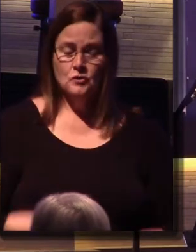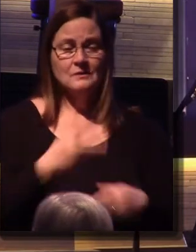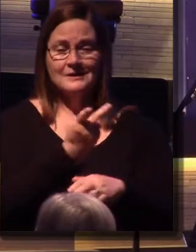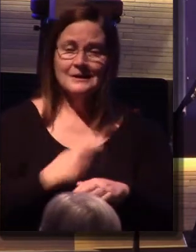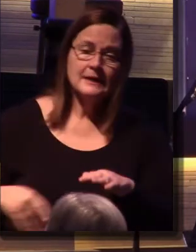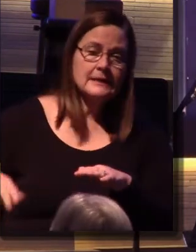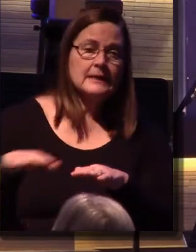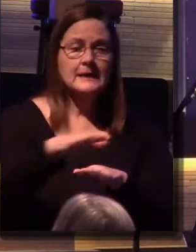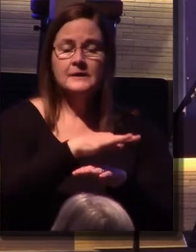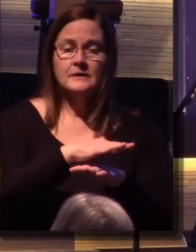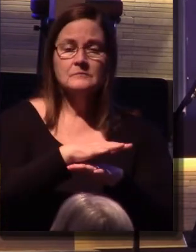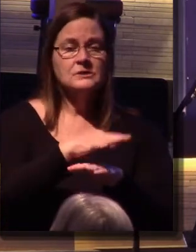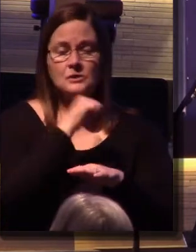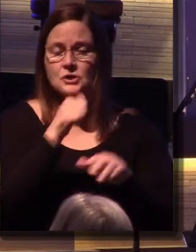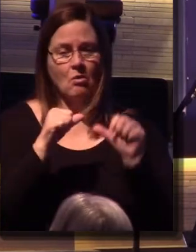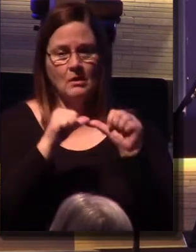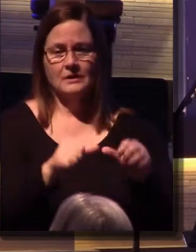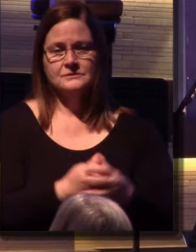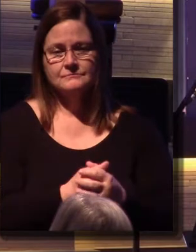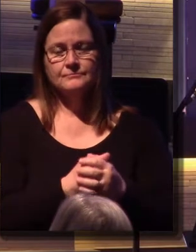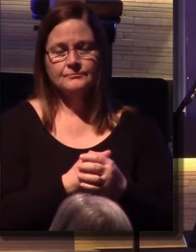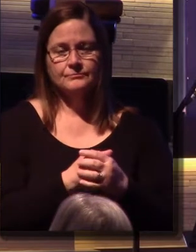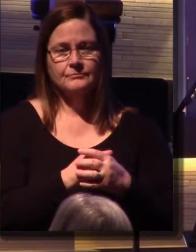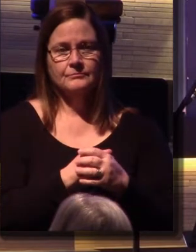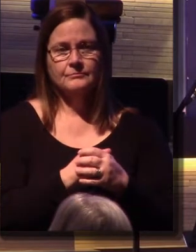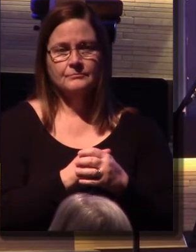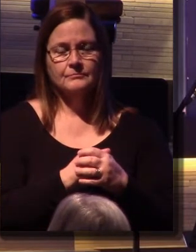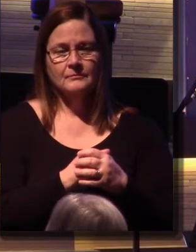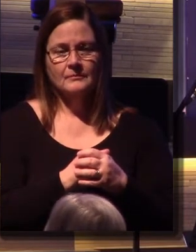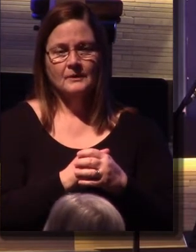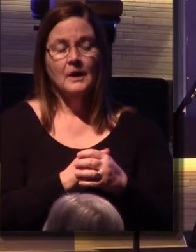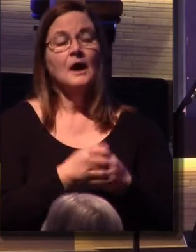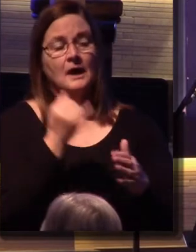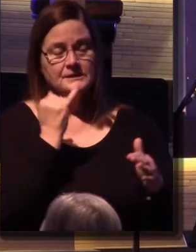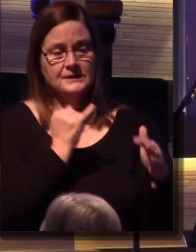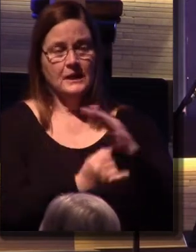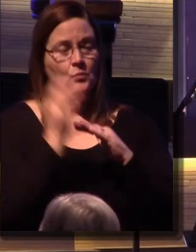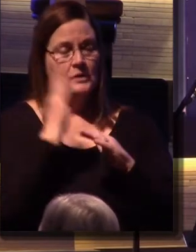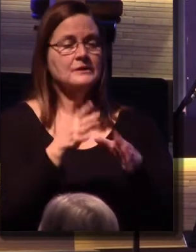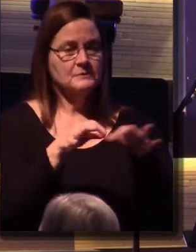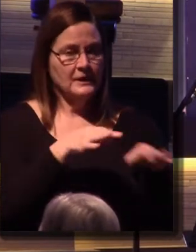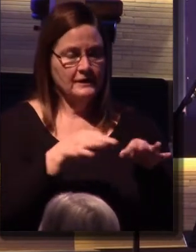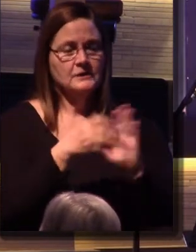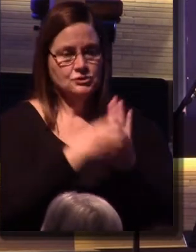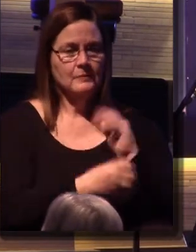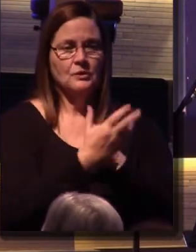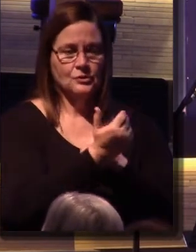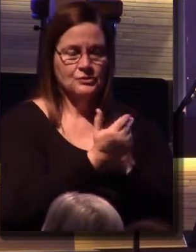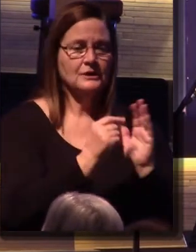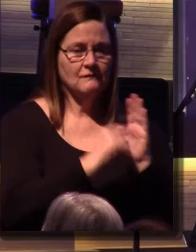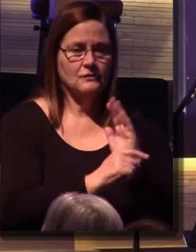kingdoms don't last. Human kingdoms don't last. And so he's going to explain that to us in chapter 13,